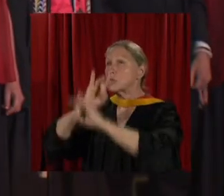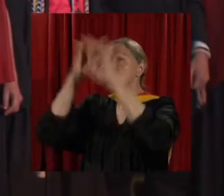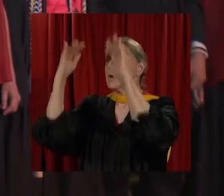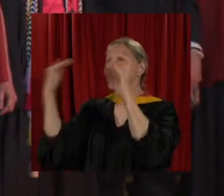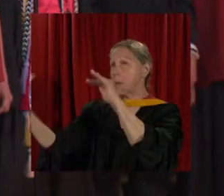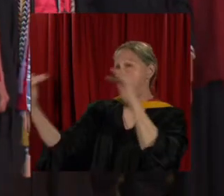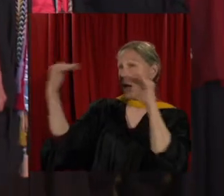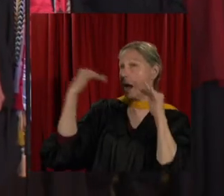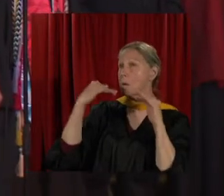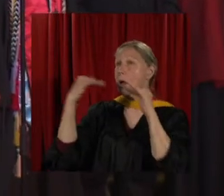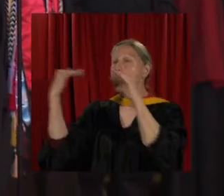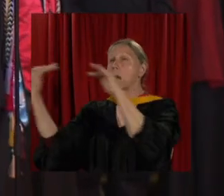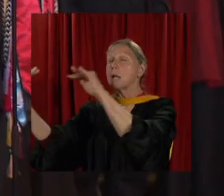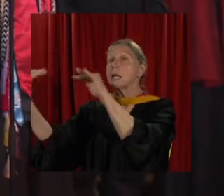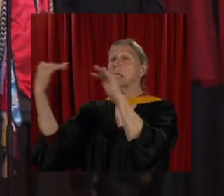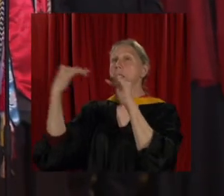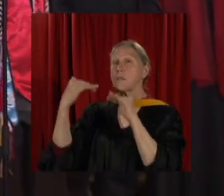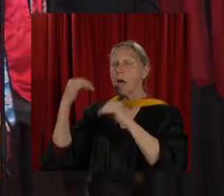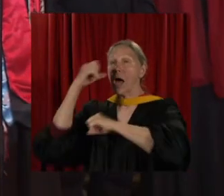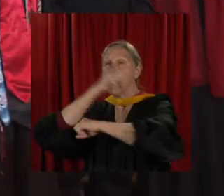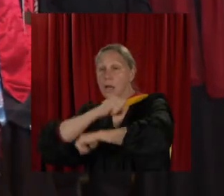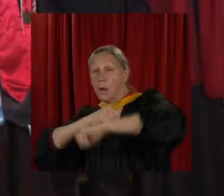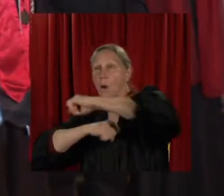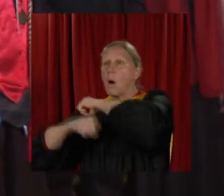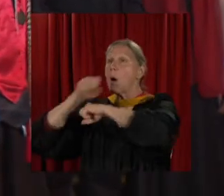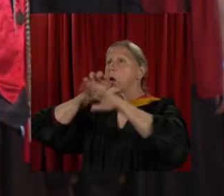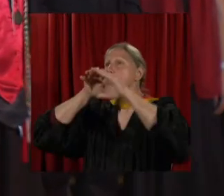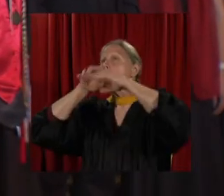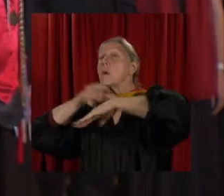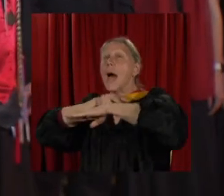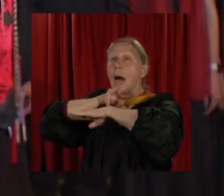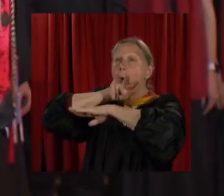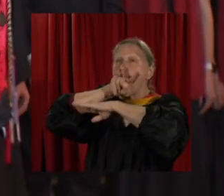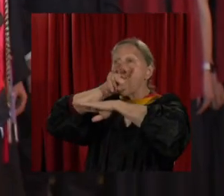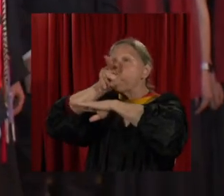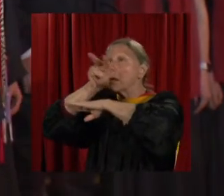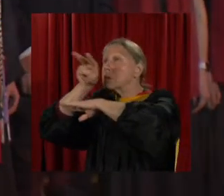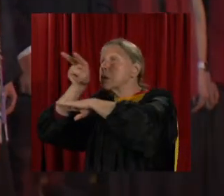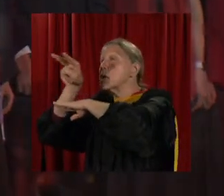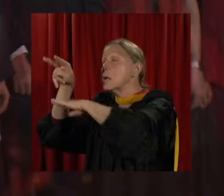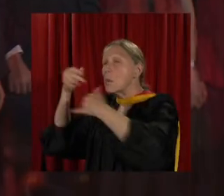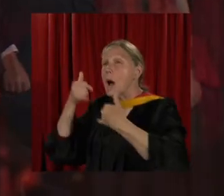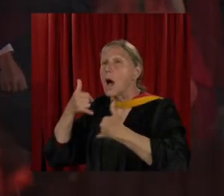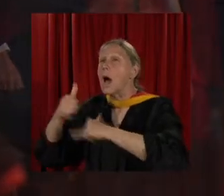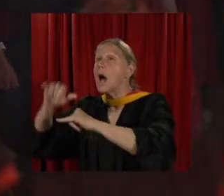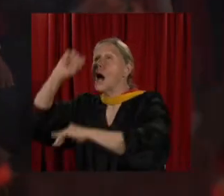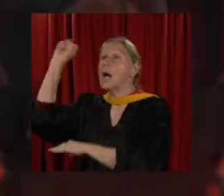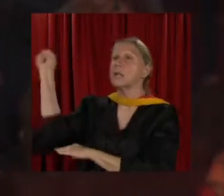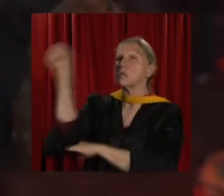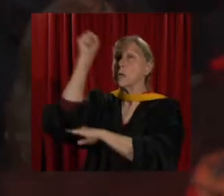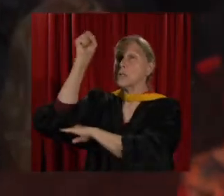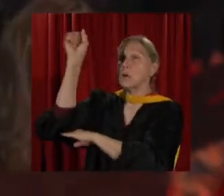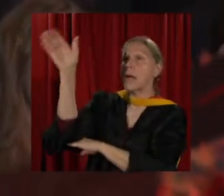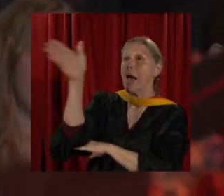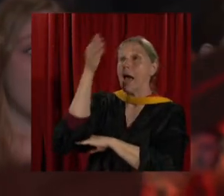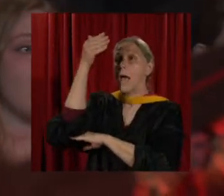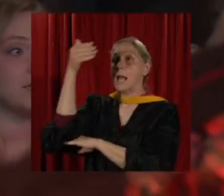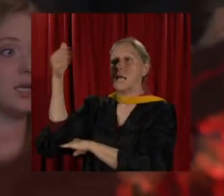stars through the perilous fight o'er the ramparts we watched were